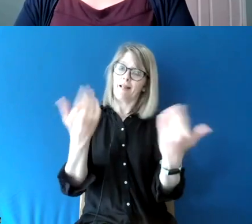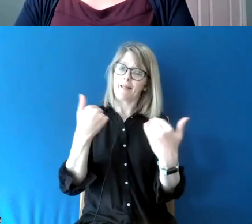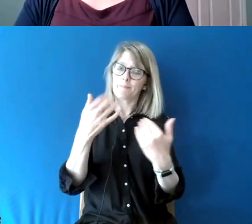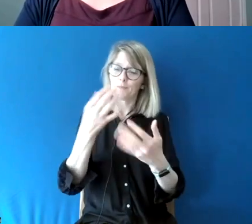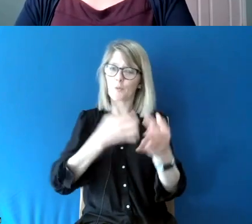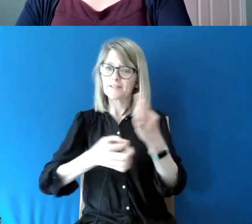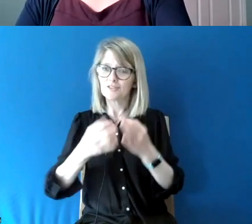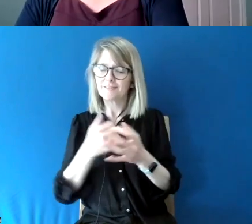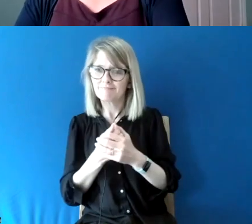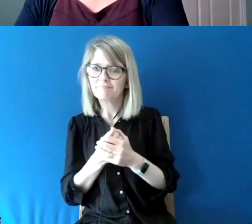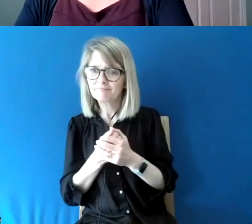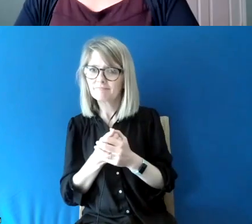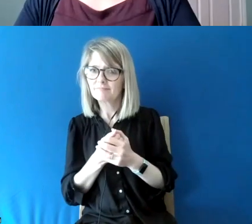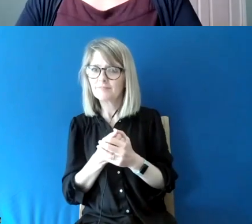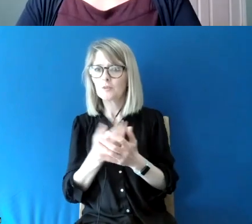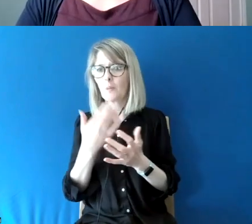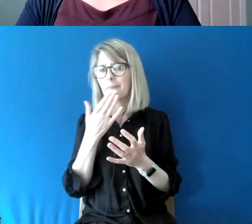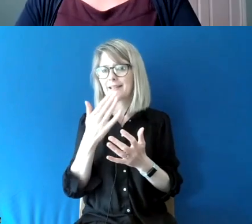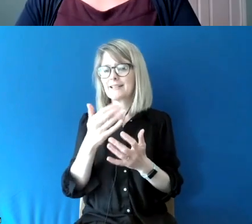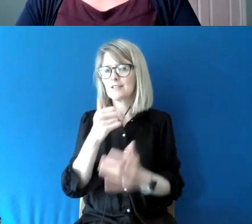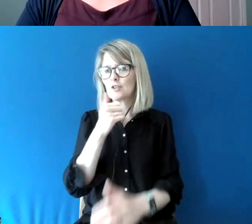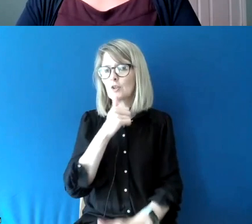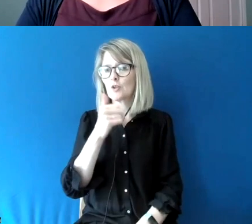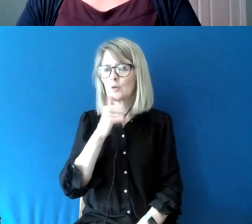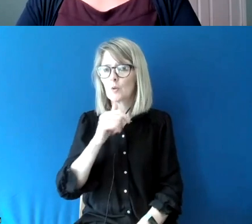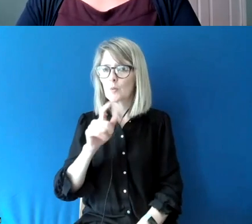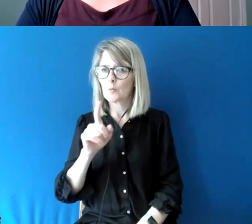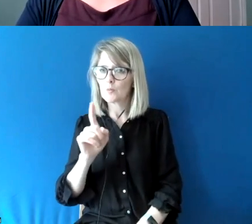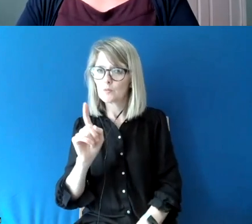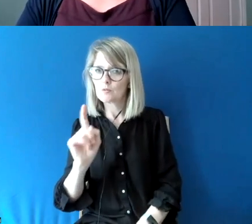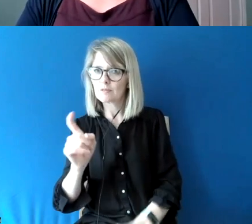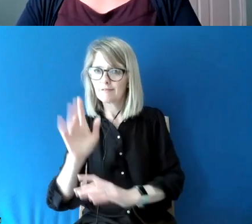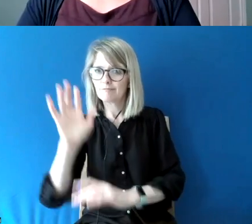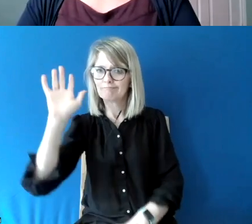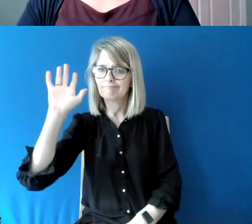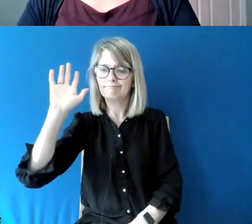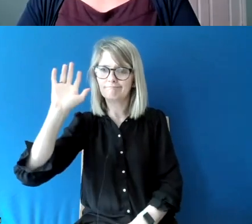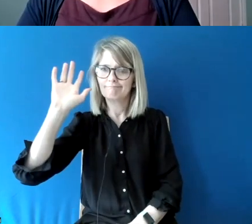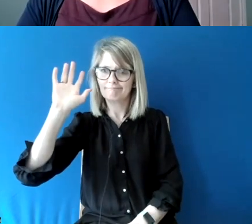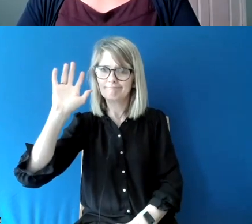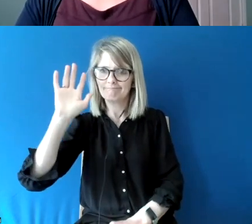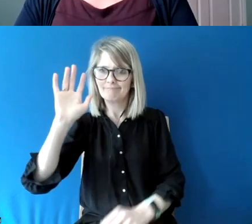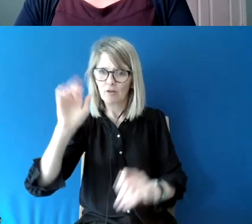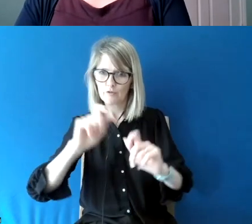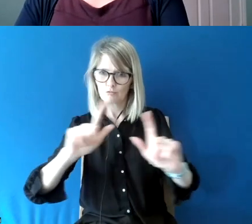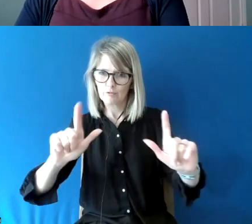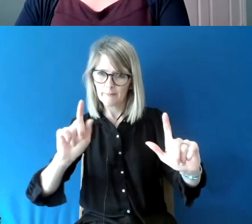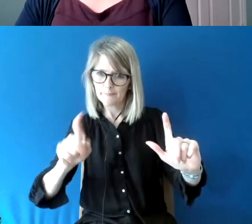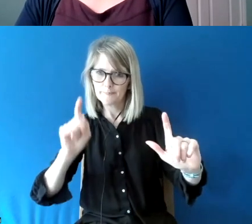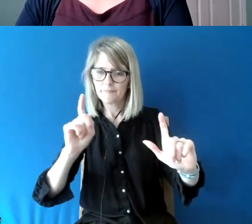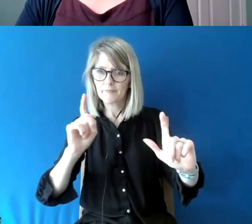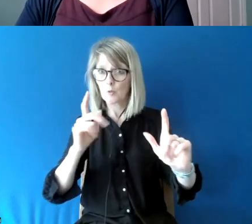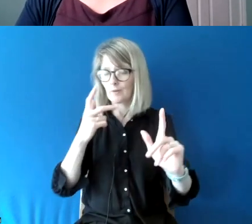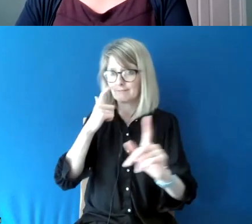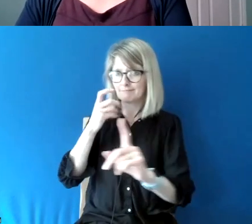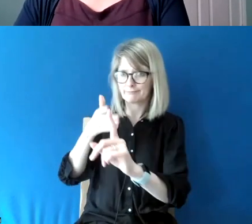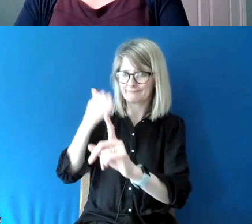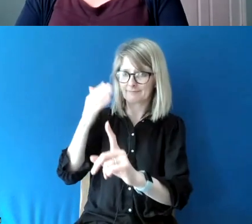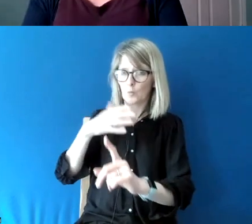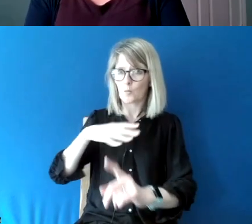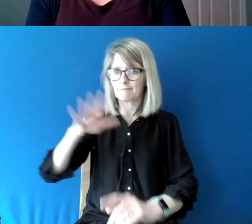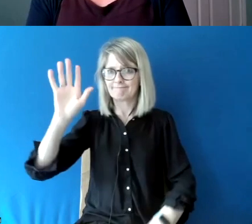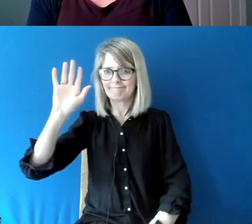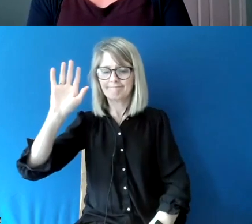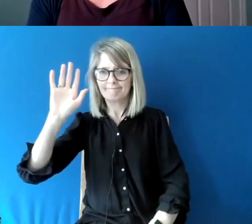you to use the button on the screen to raise your hand so we can see that you'd like to speak. Do feel free to use the chat as